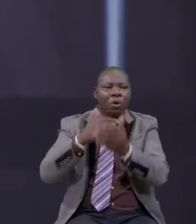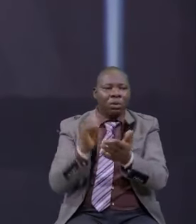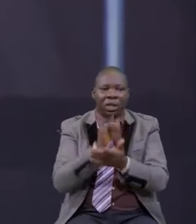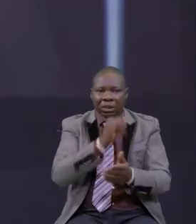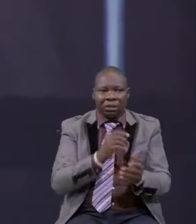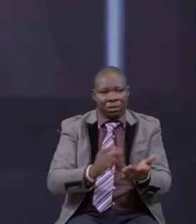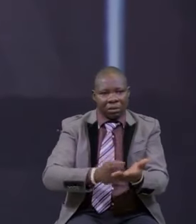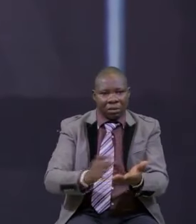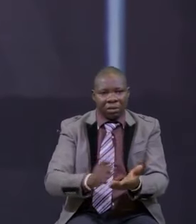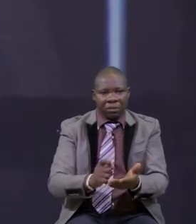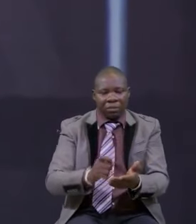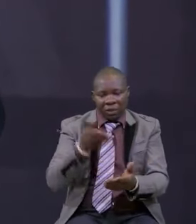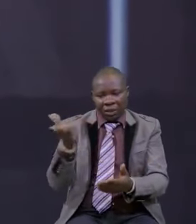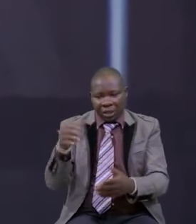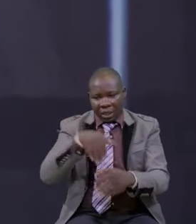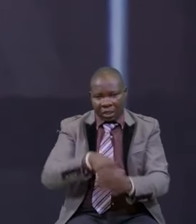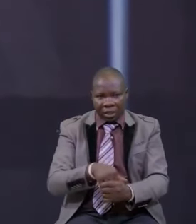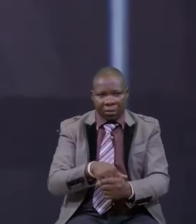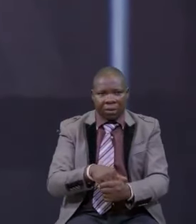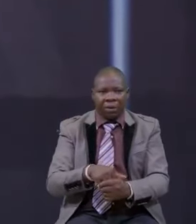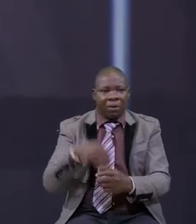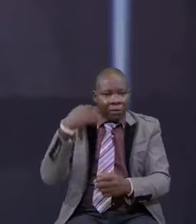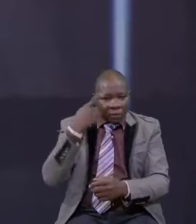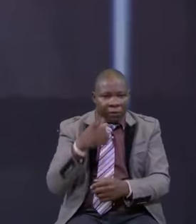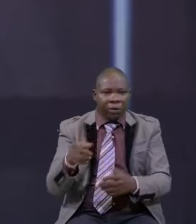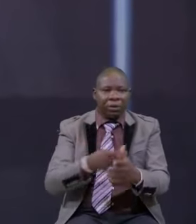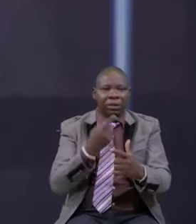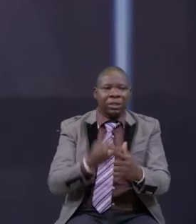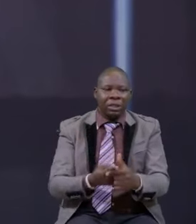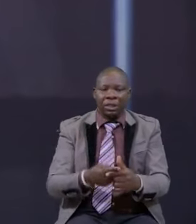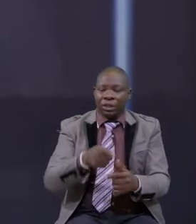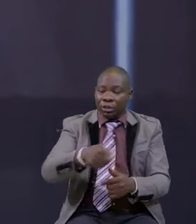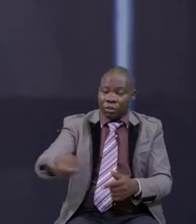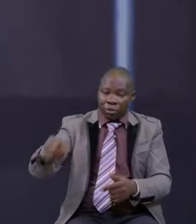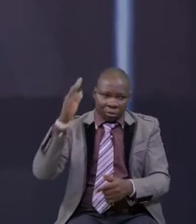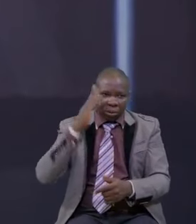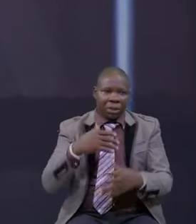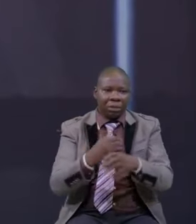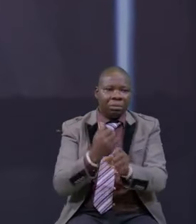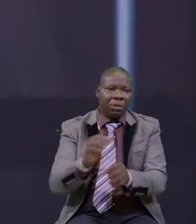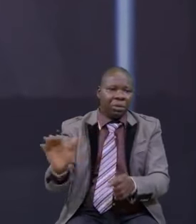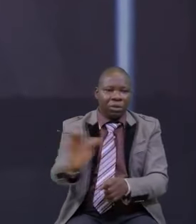that is written therein. For then thou shalt